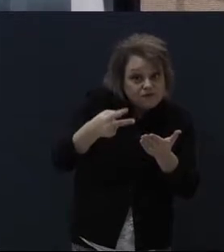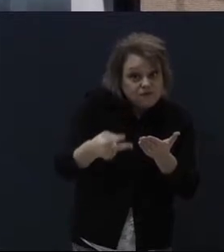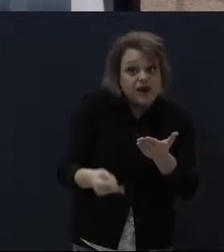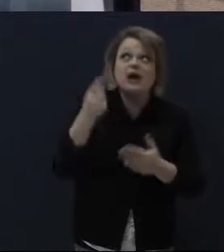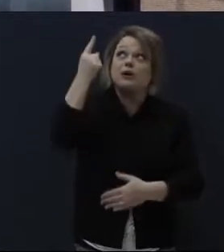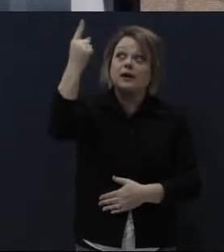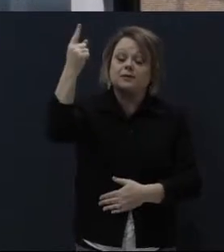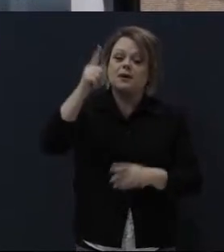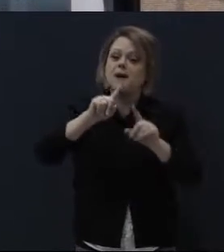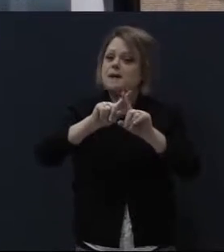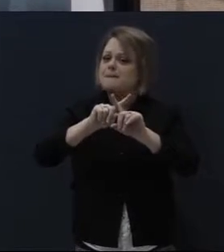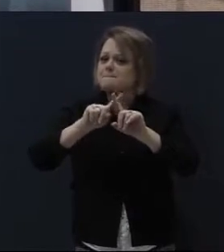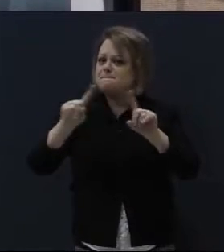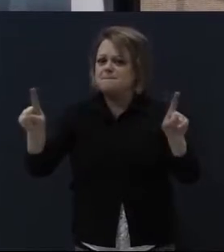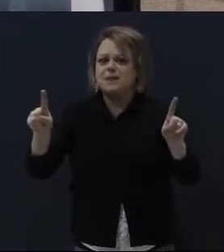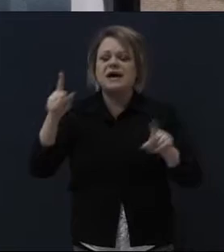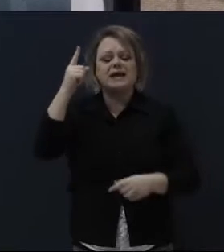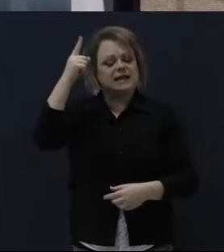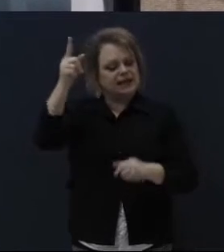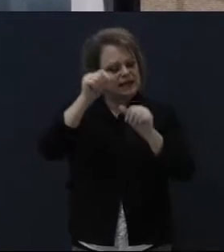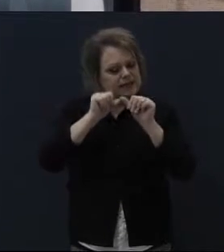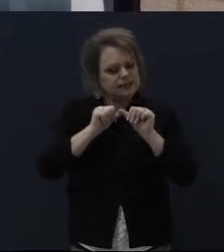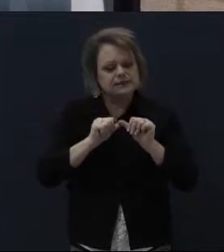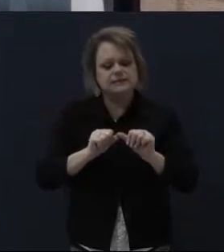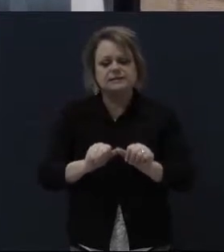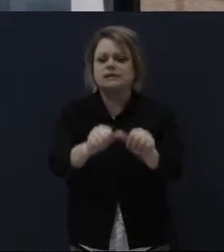But he took the